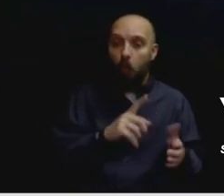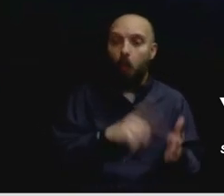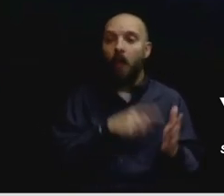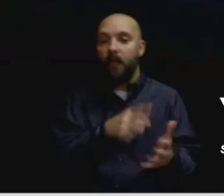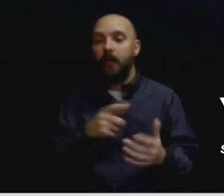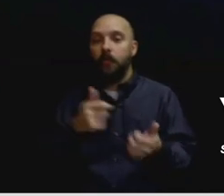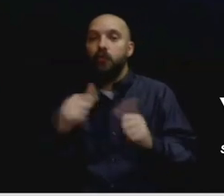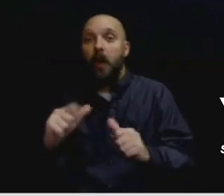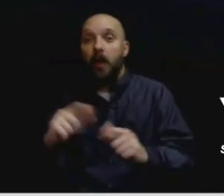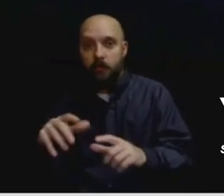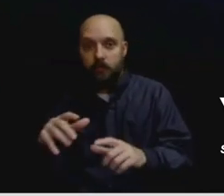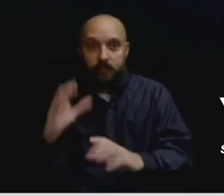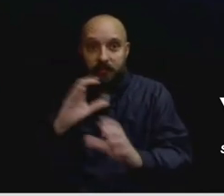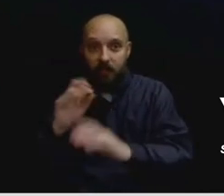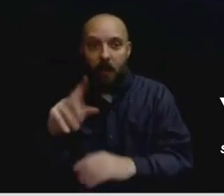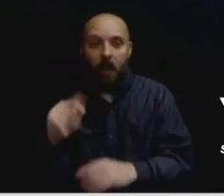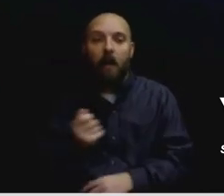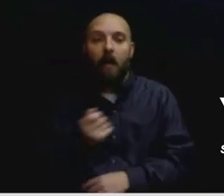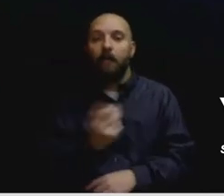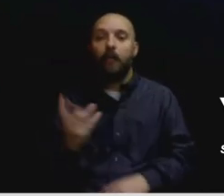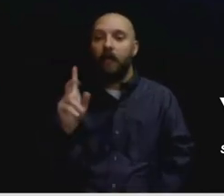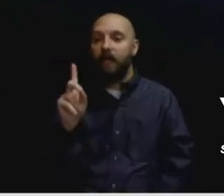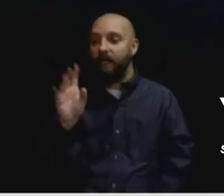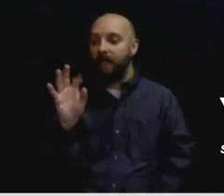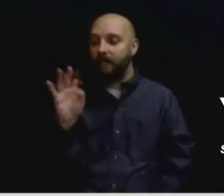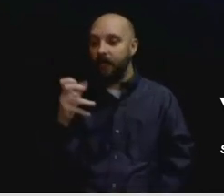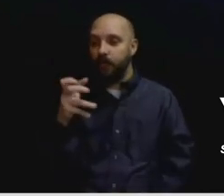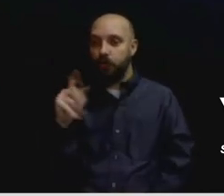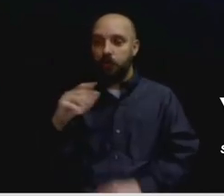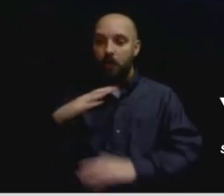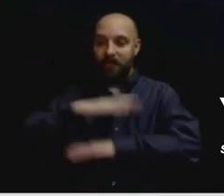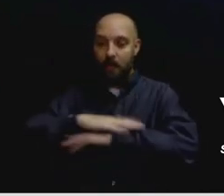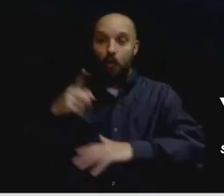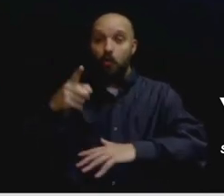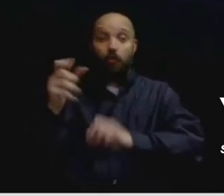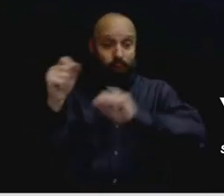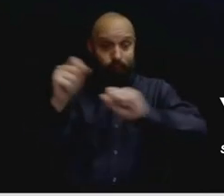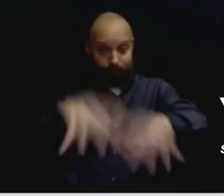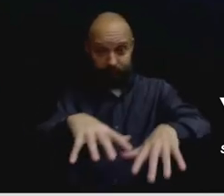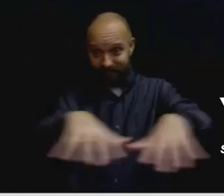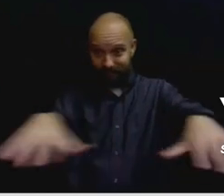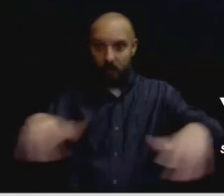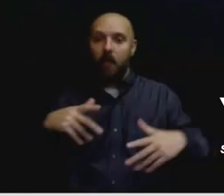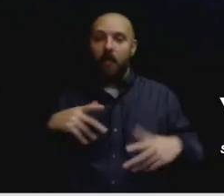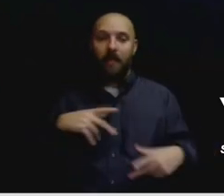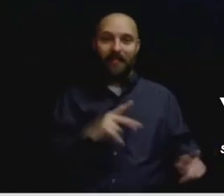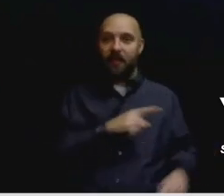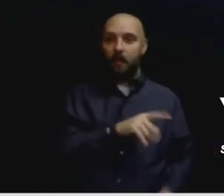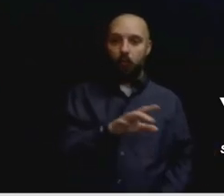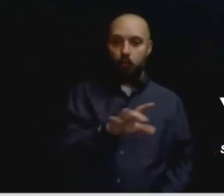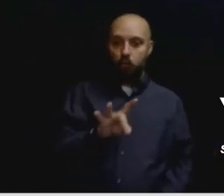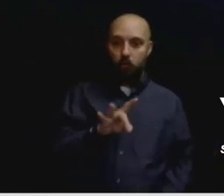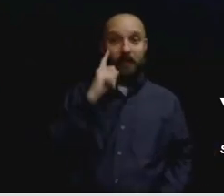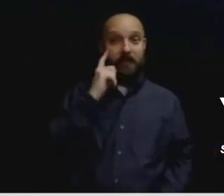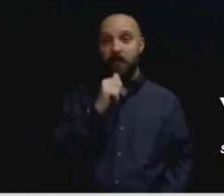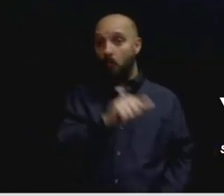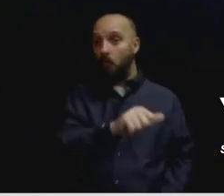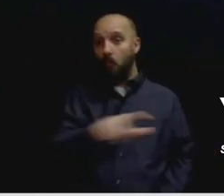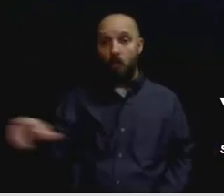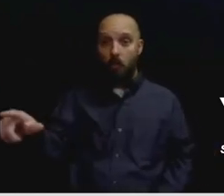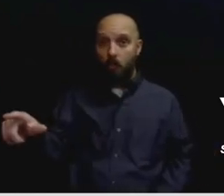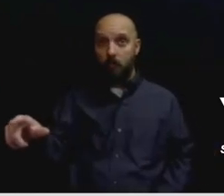example, a few fidgets on the table and observe what they choose, because not all